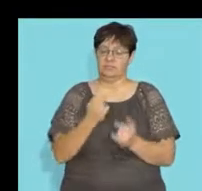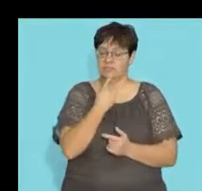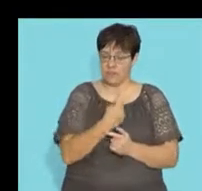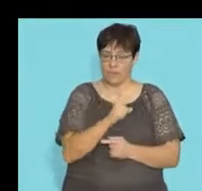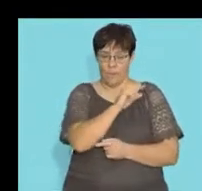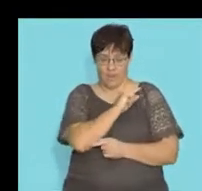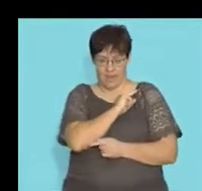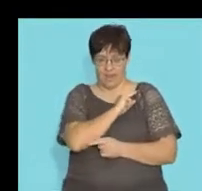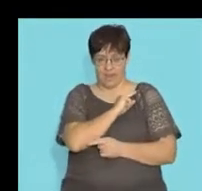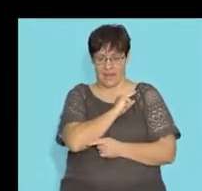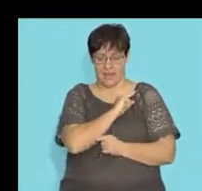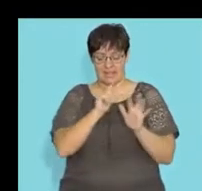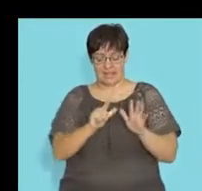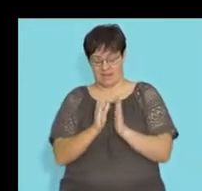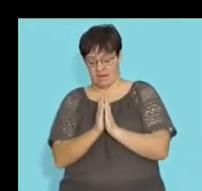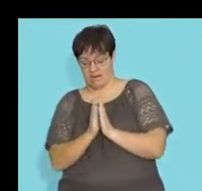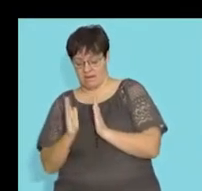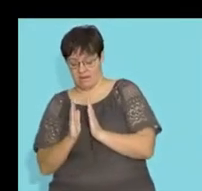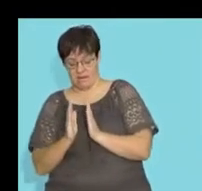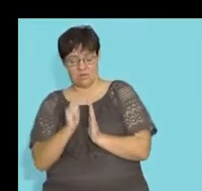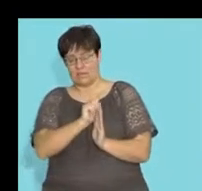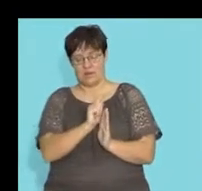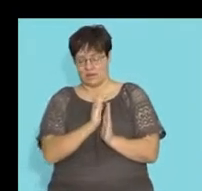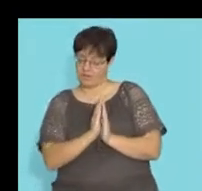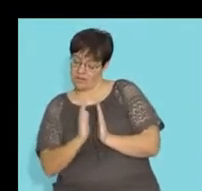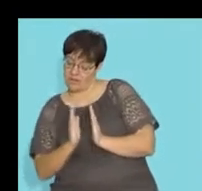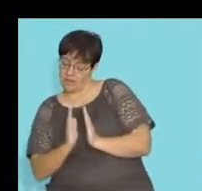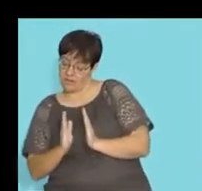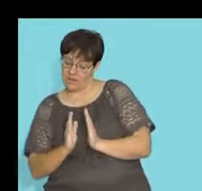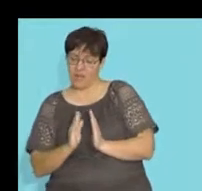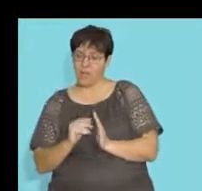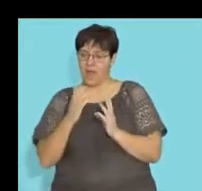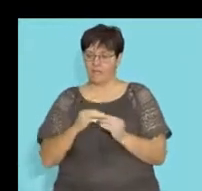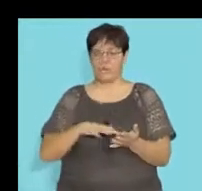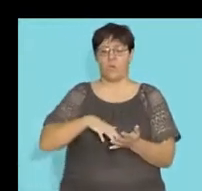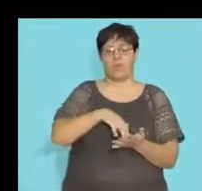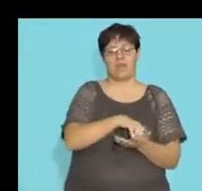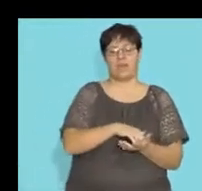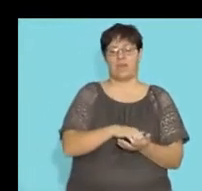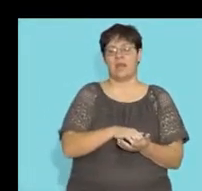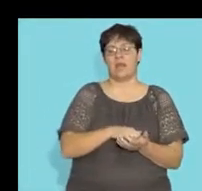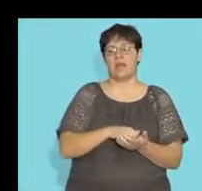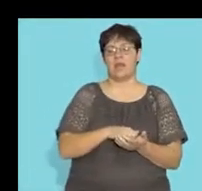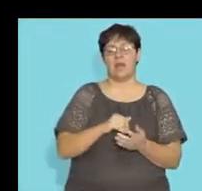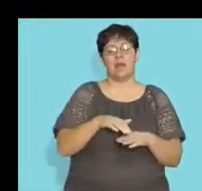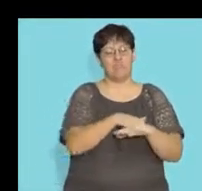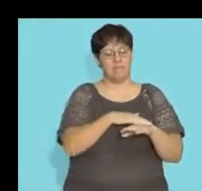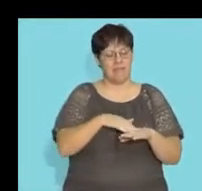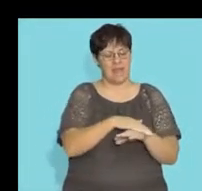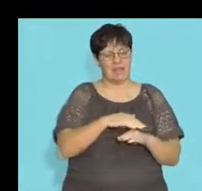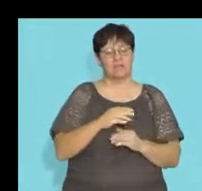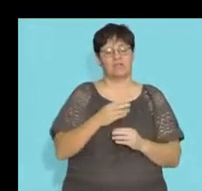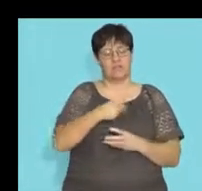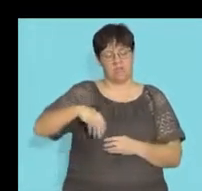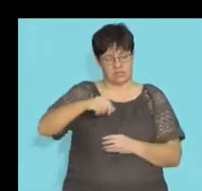then say, simply because it's bigger than 7, it simply means that we've got a weak basic salt.